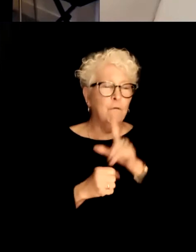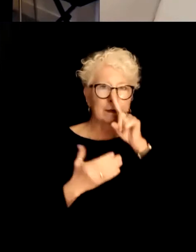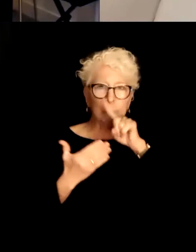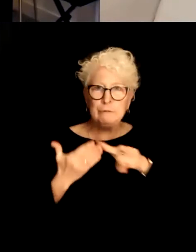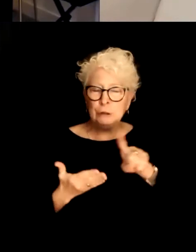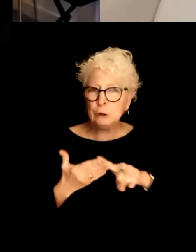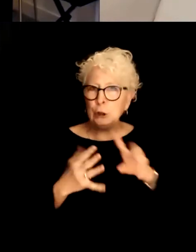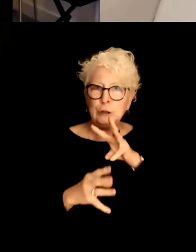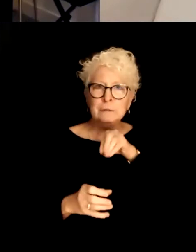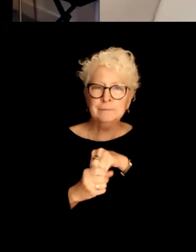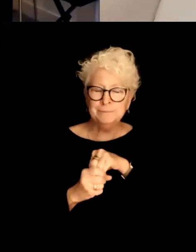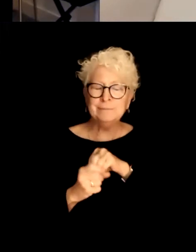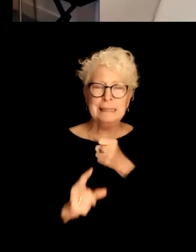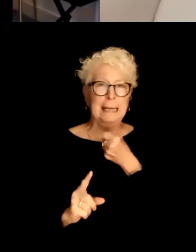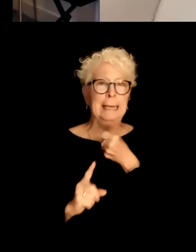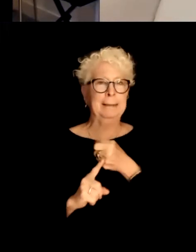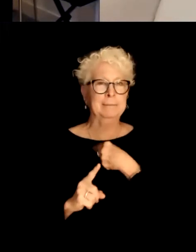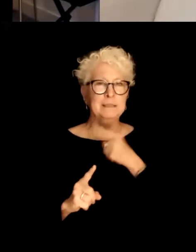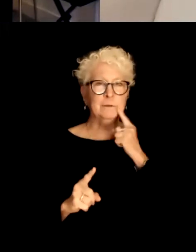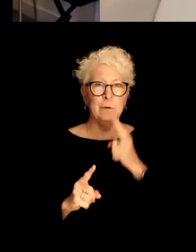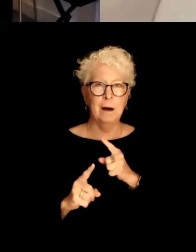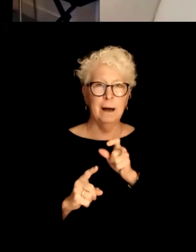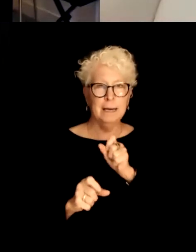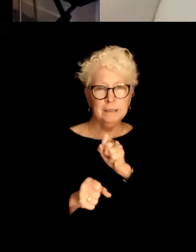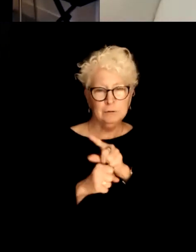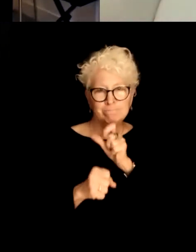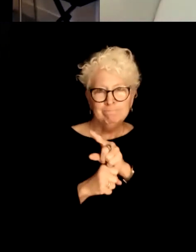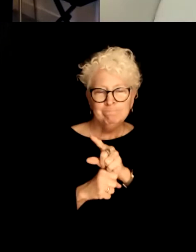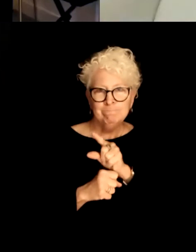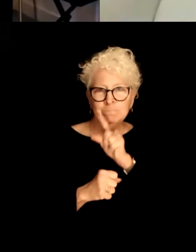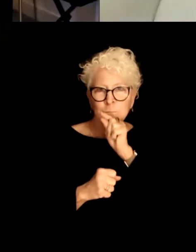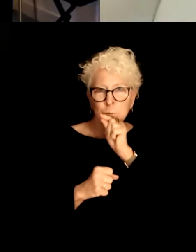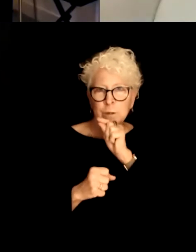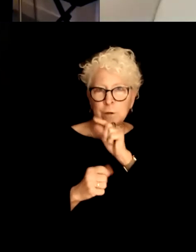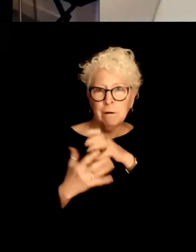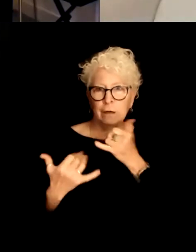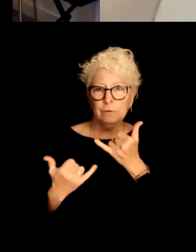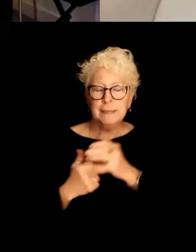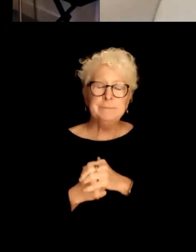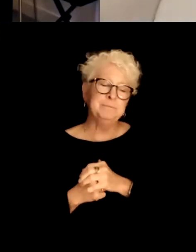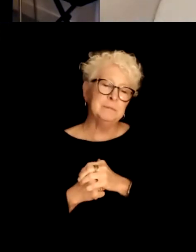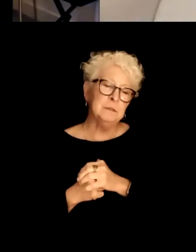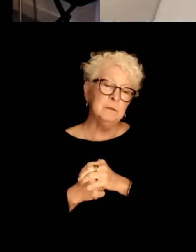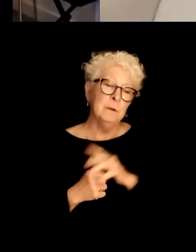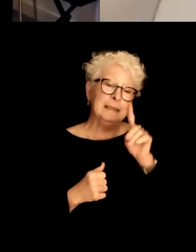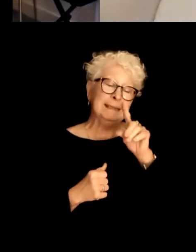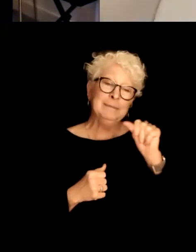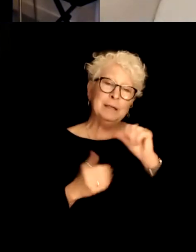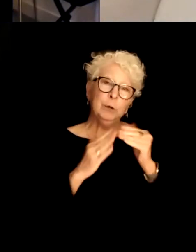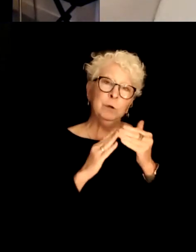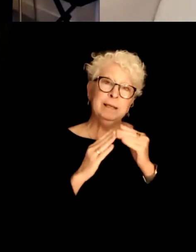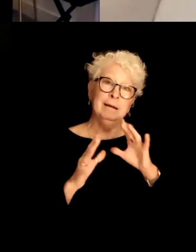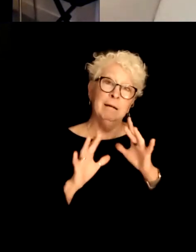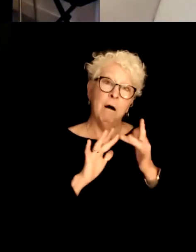so one of the things that I absolutely learned from the disability community online was not only